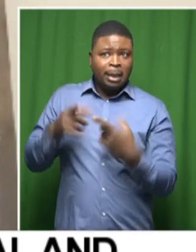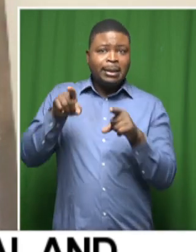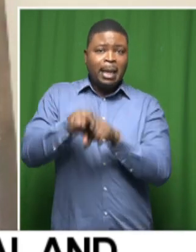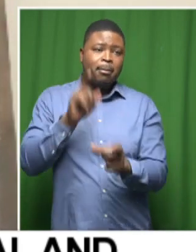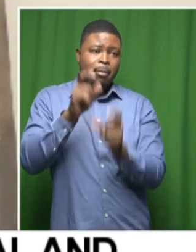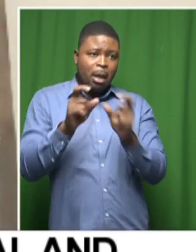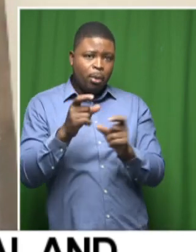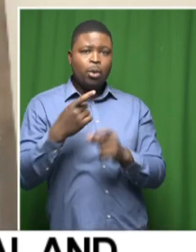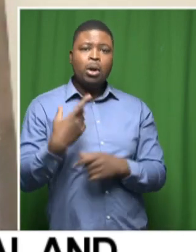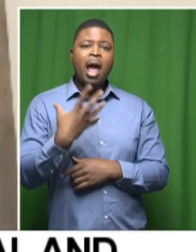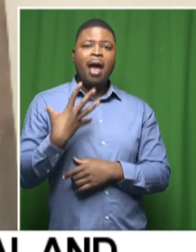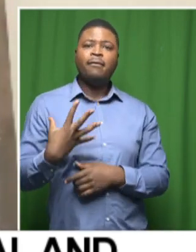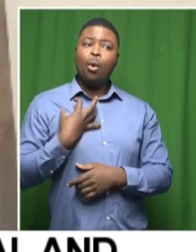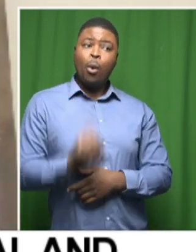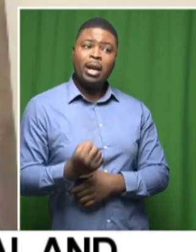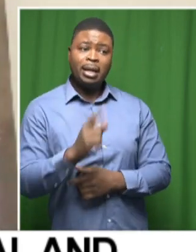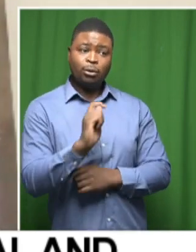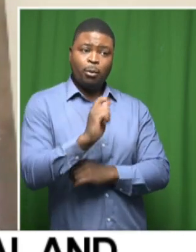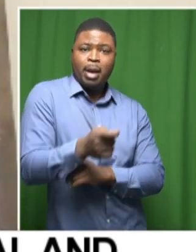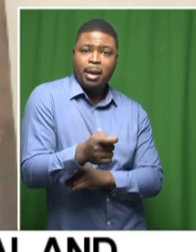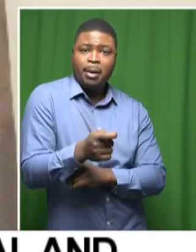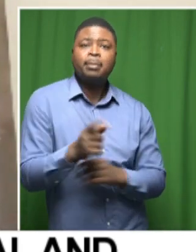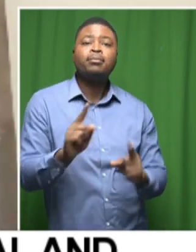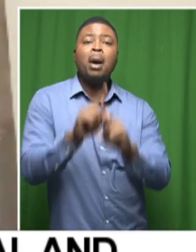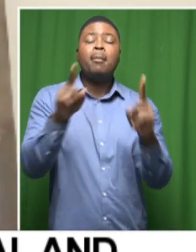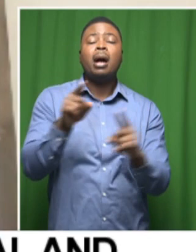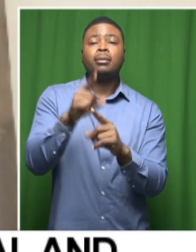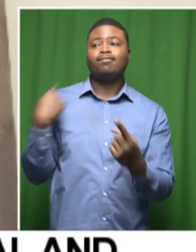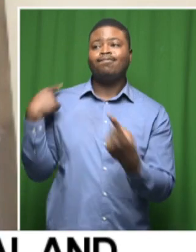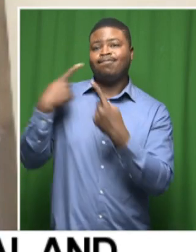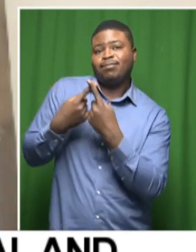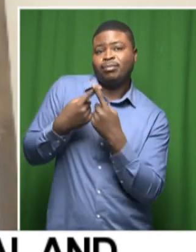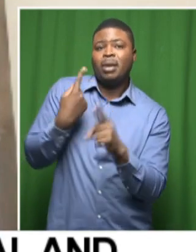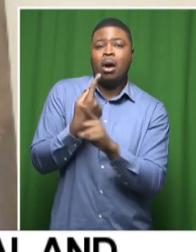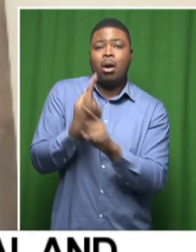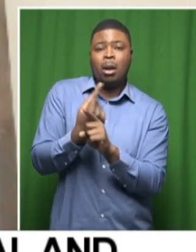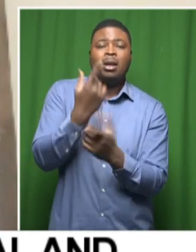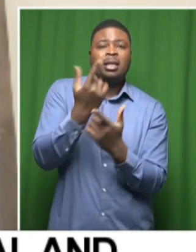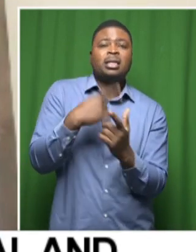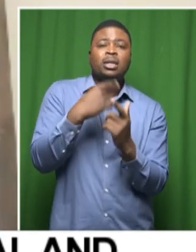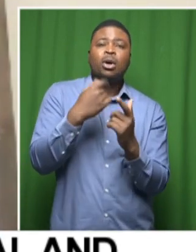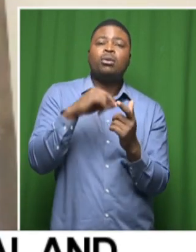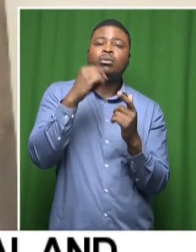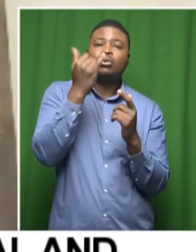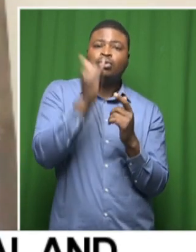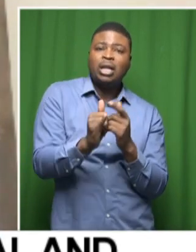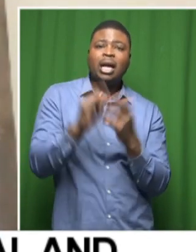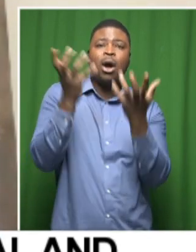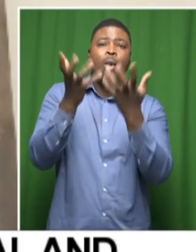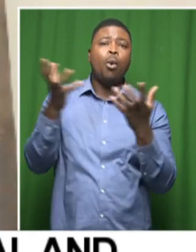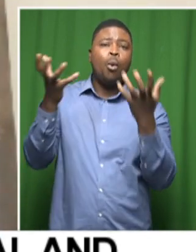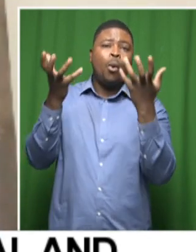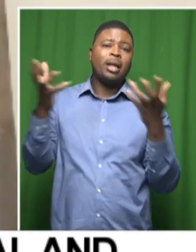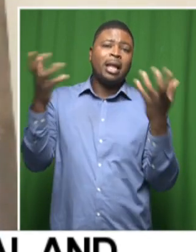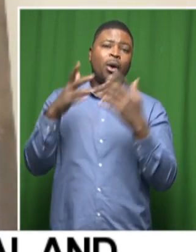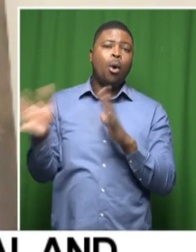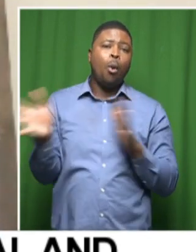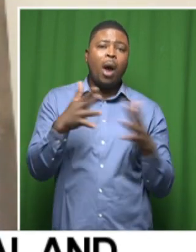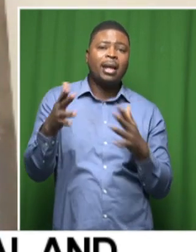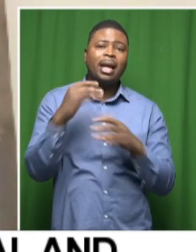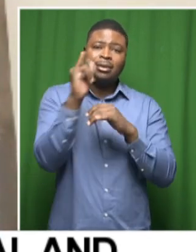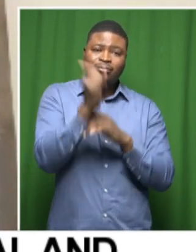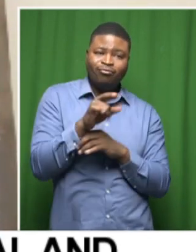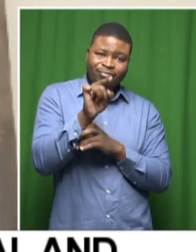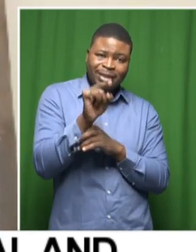done. And I'm not sure that that necessarily has been factored into the way that we've looked at the list. And I think that will make it really challenging